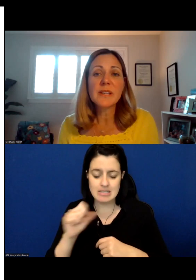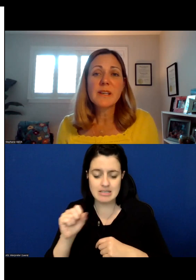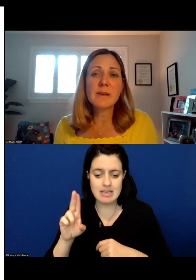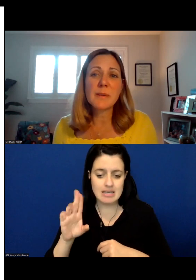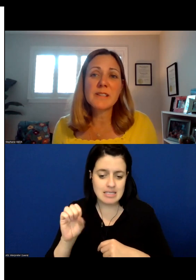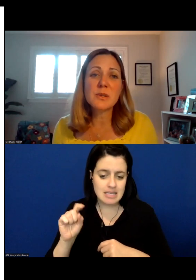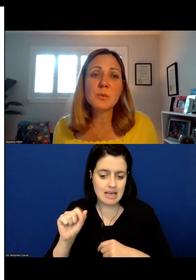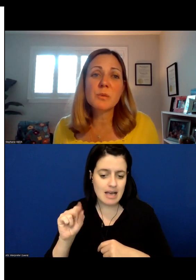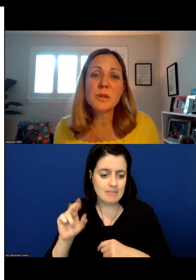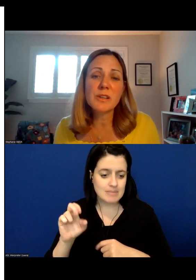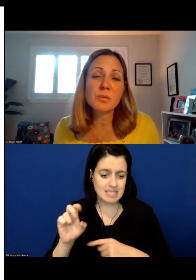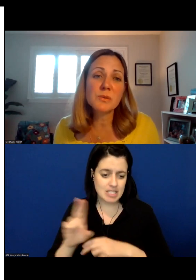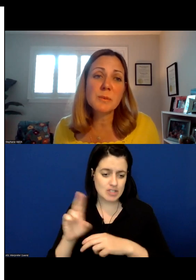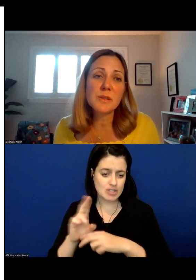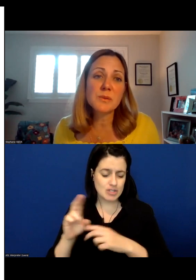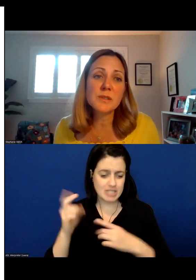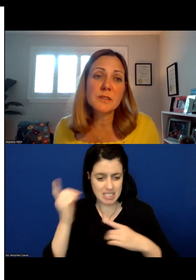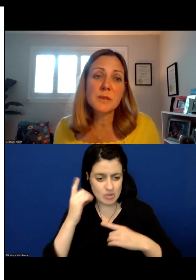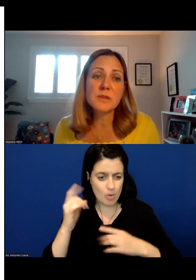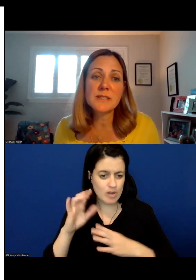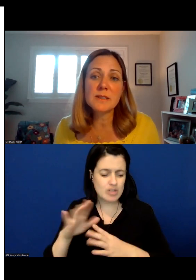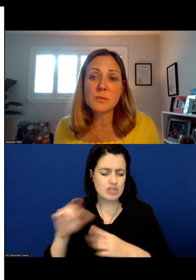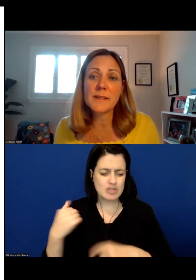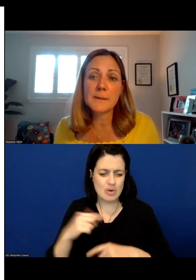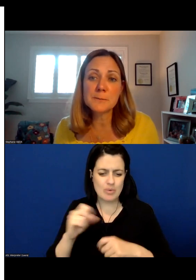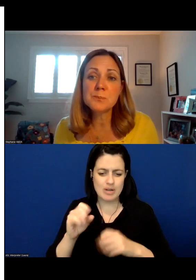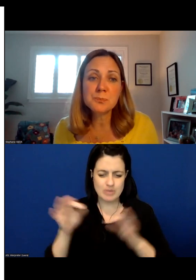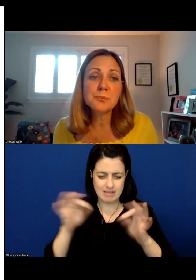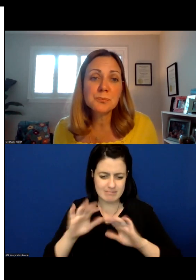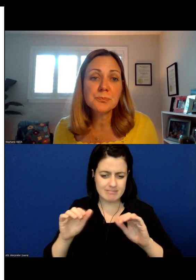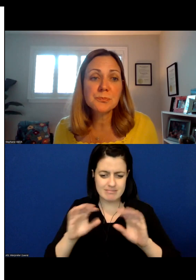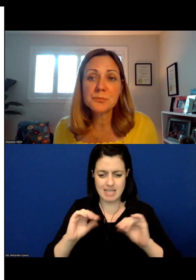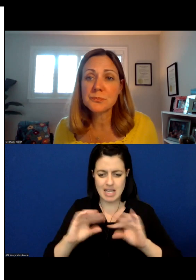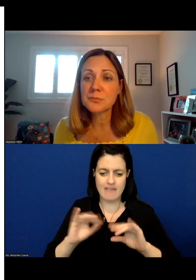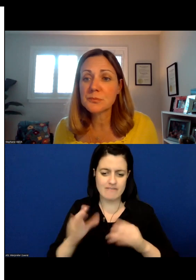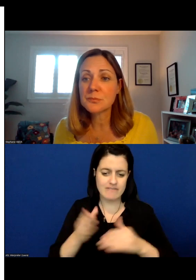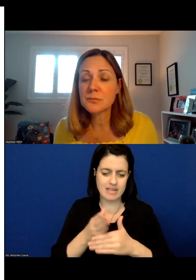disorder. And so we're working through some of those details right now.